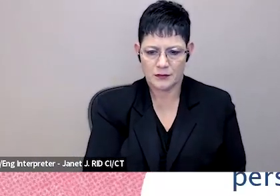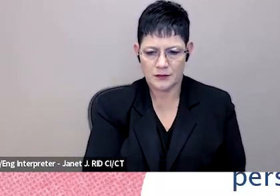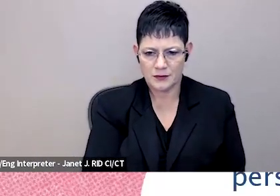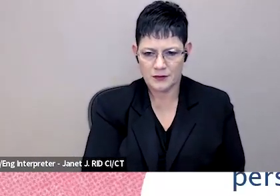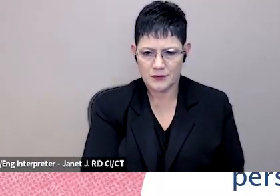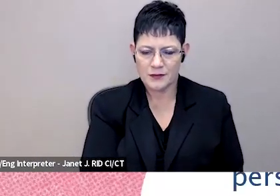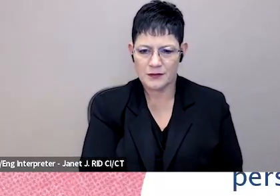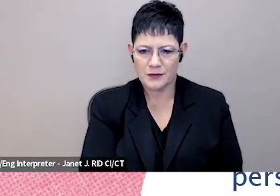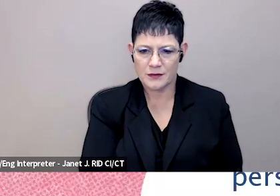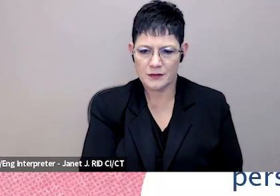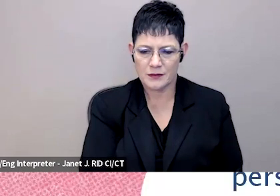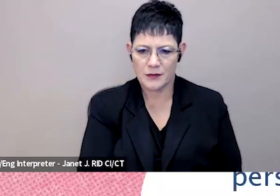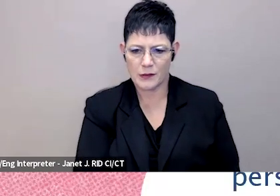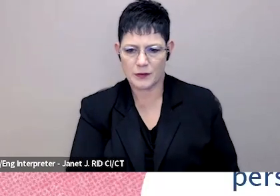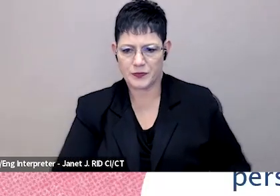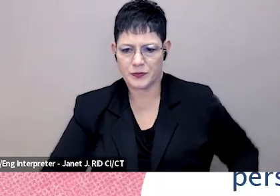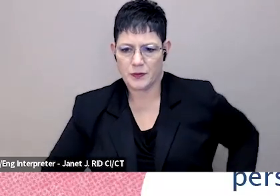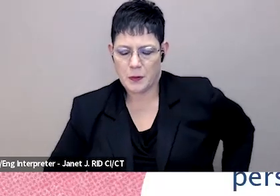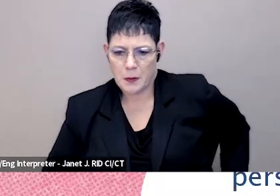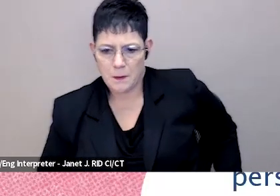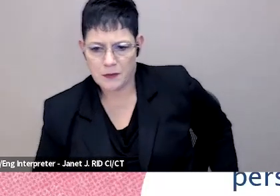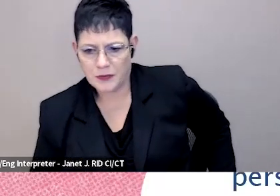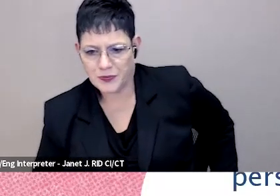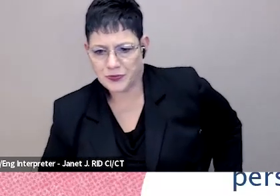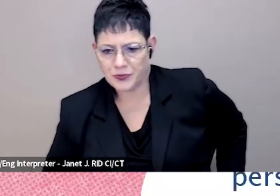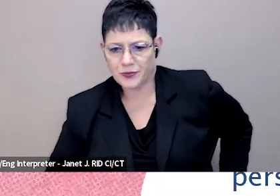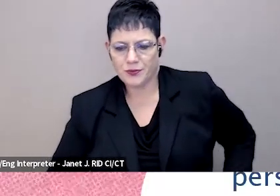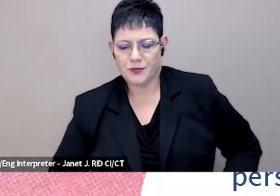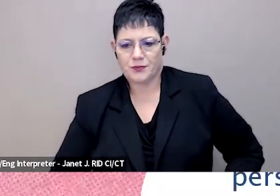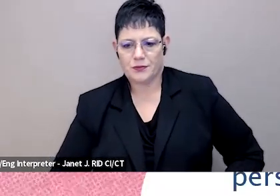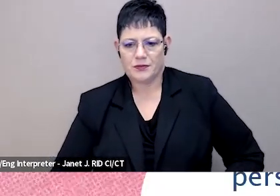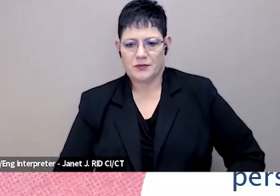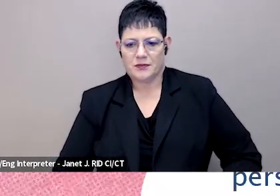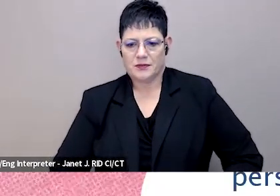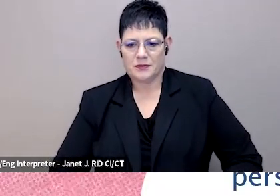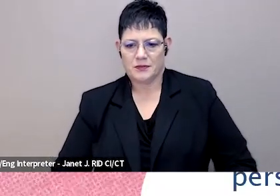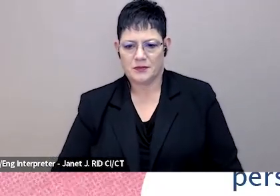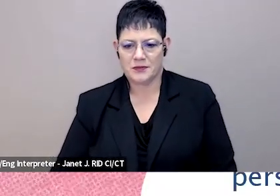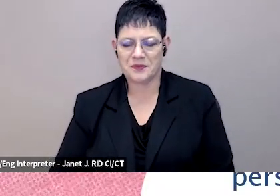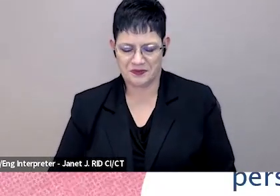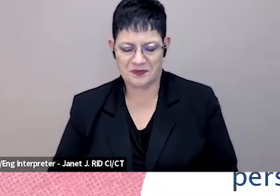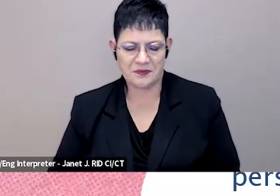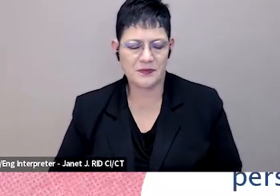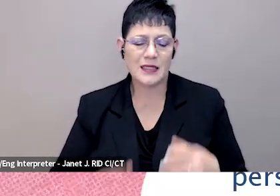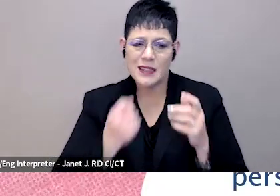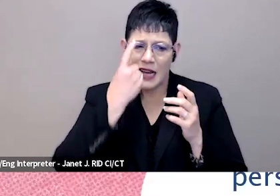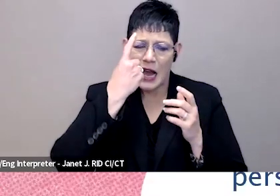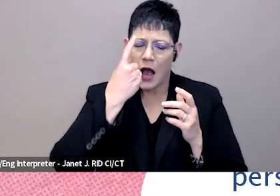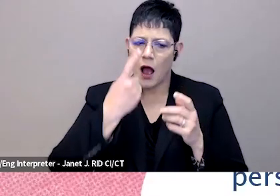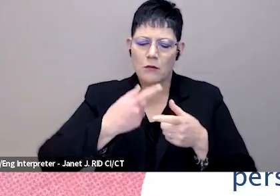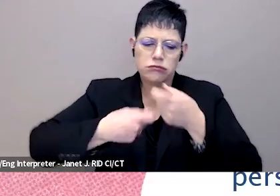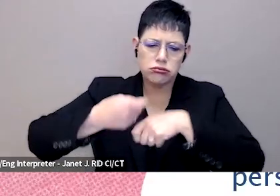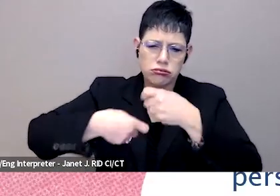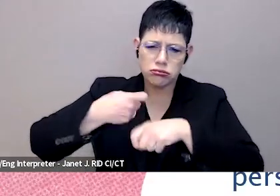and communities than in nursing homes. However, there is a high turnover and shortage of direct